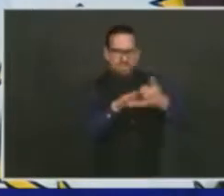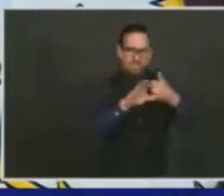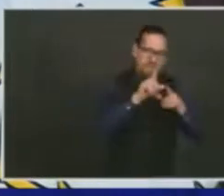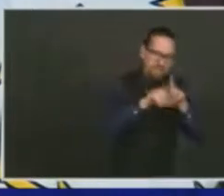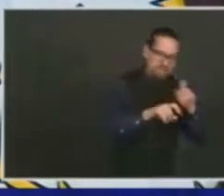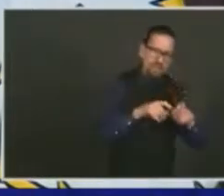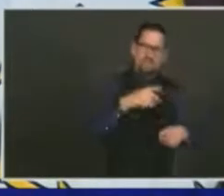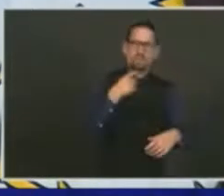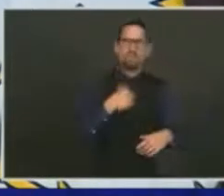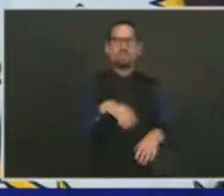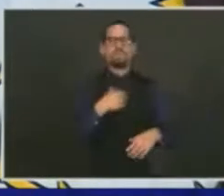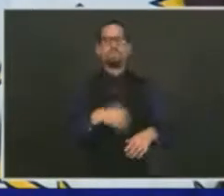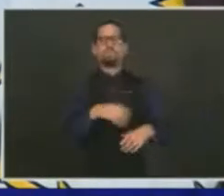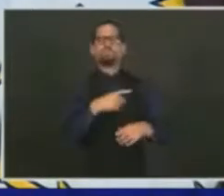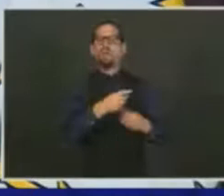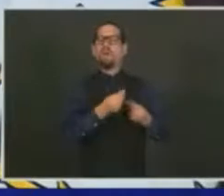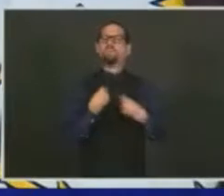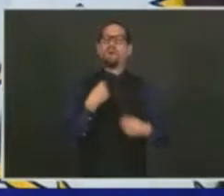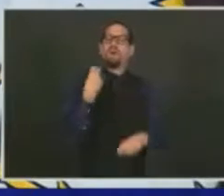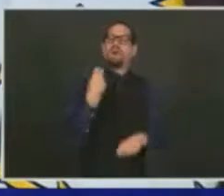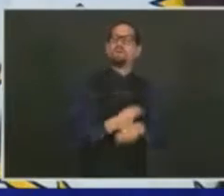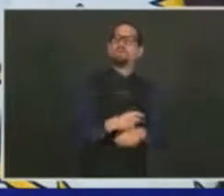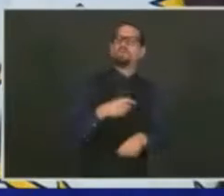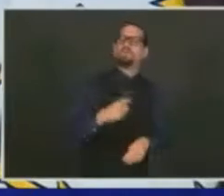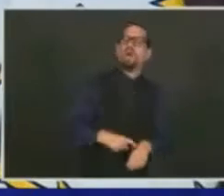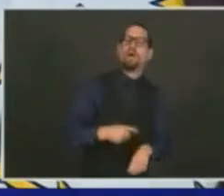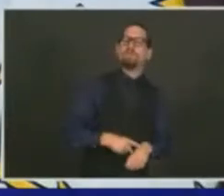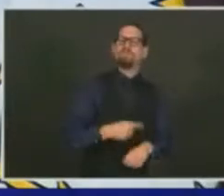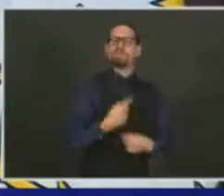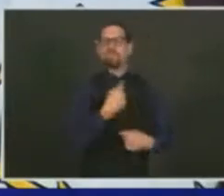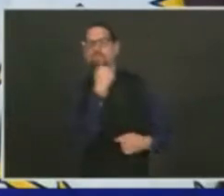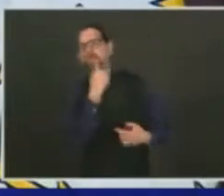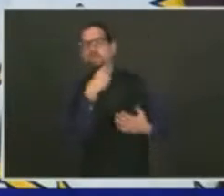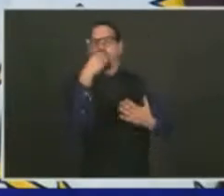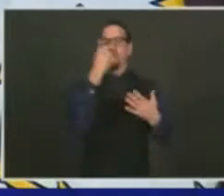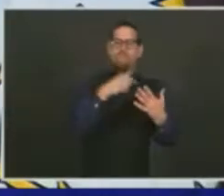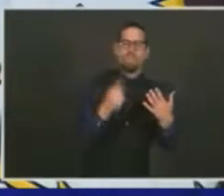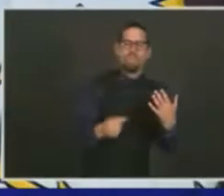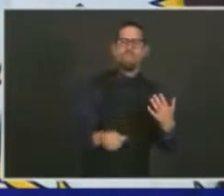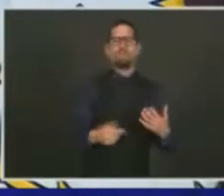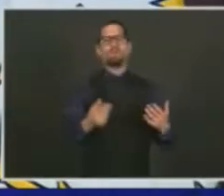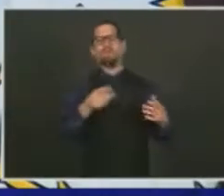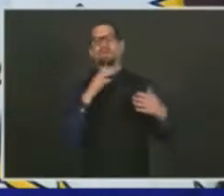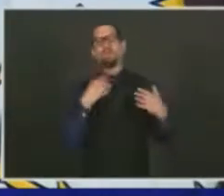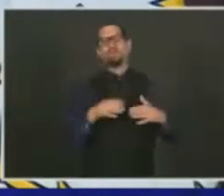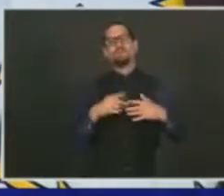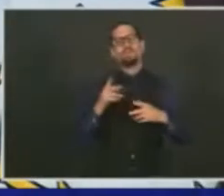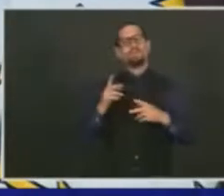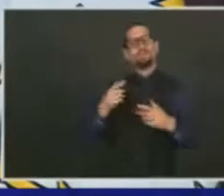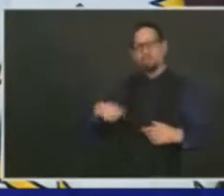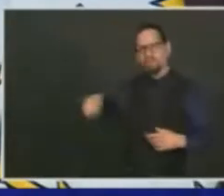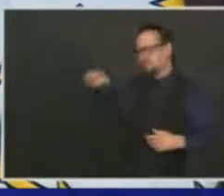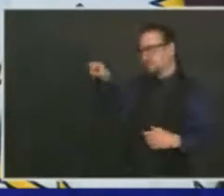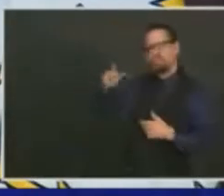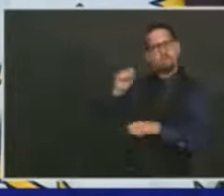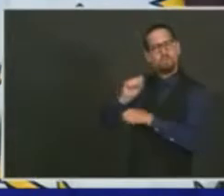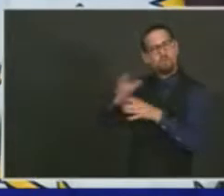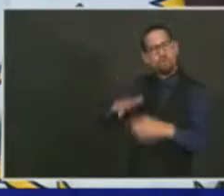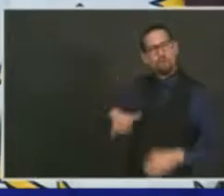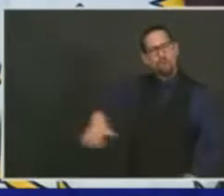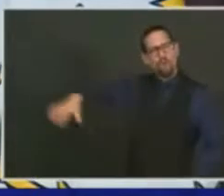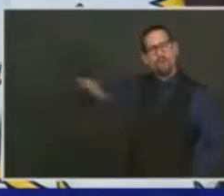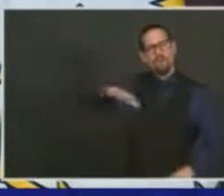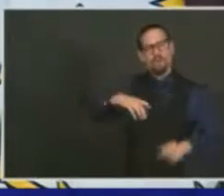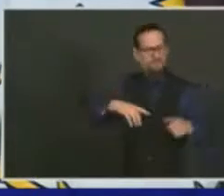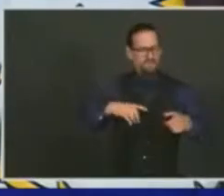not okay. It's not okay. You know, these are human beings. These are just moms and